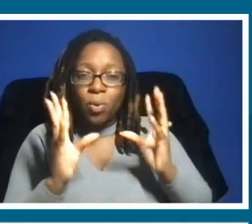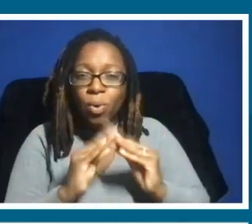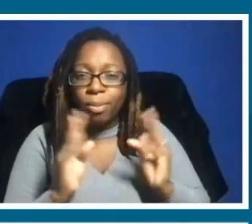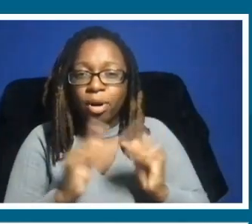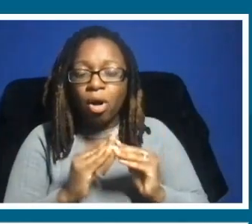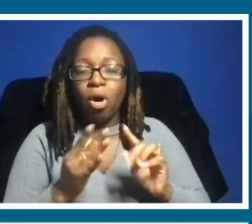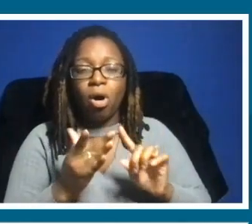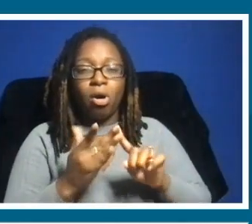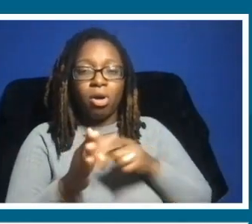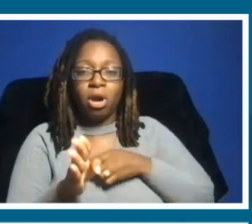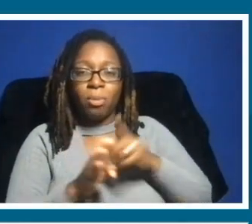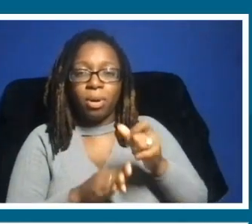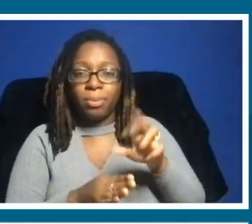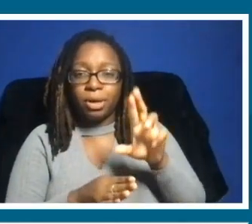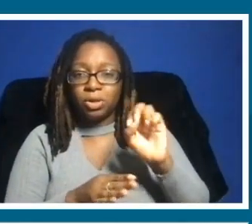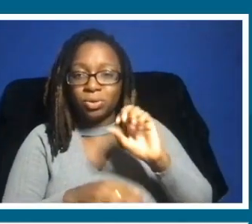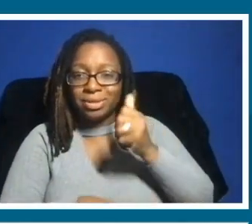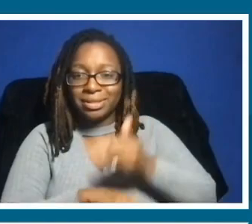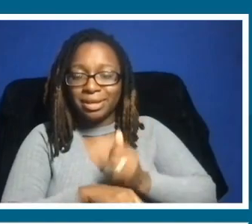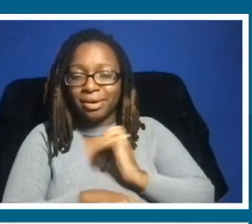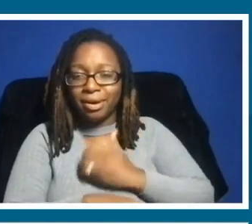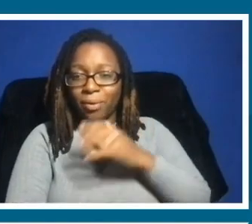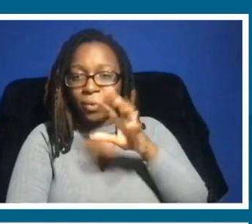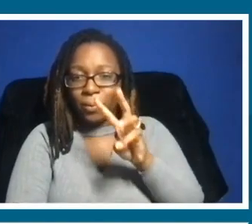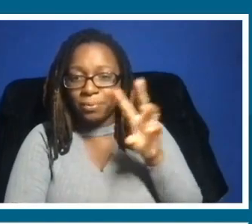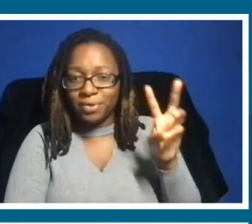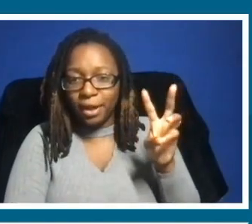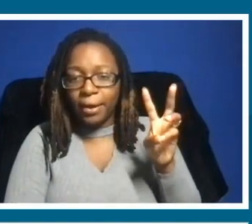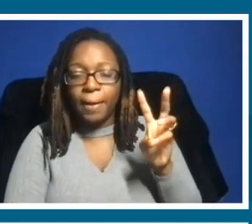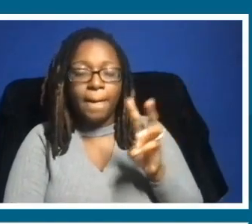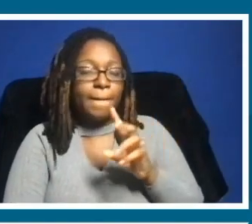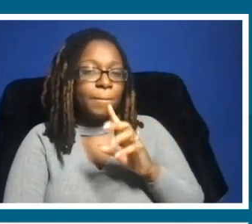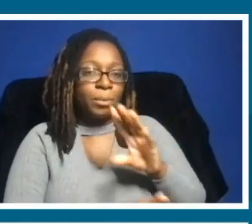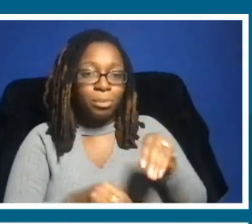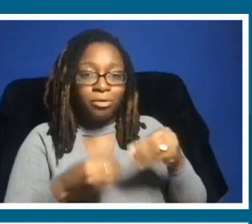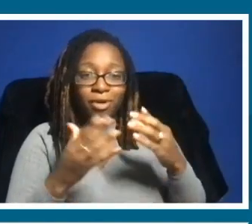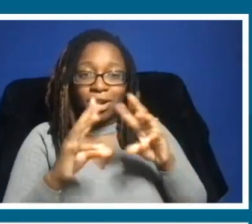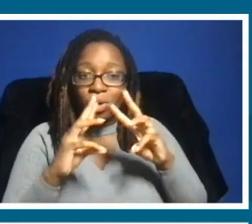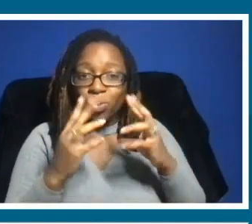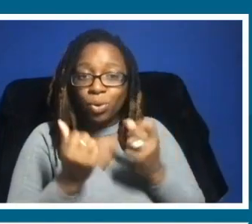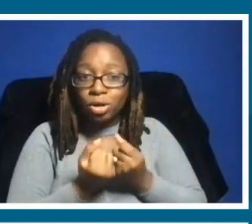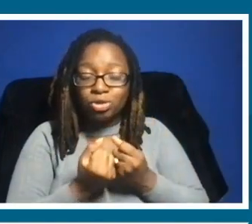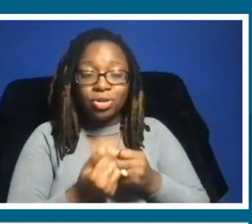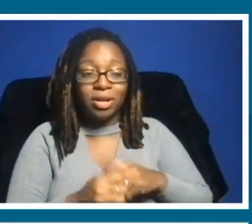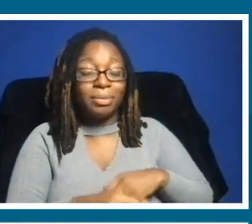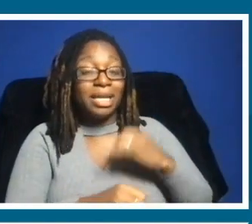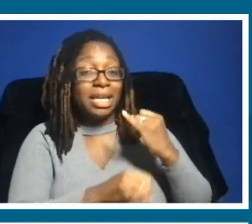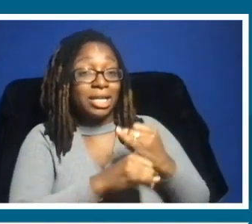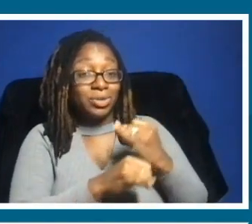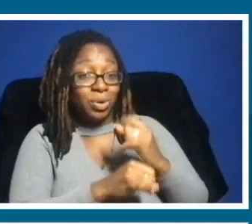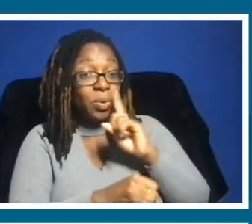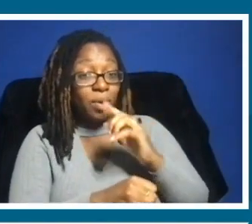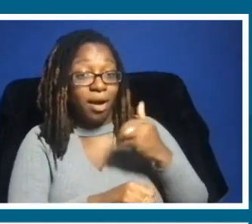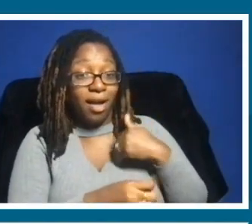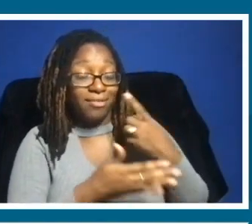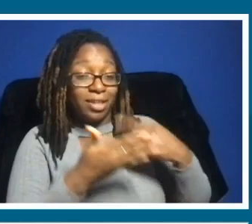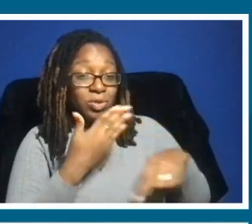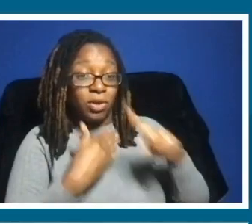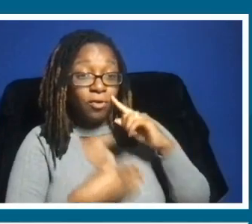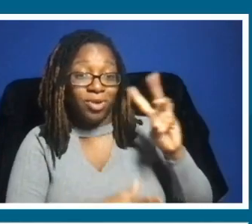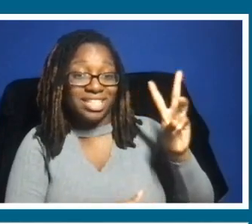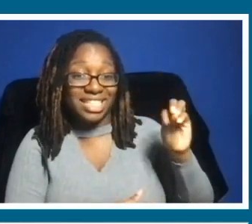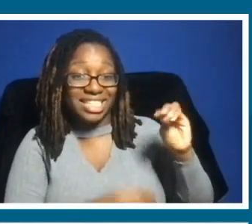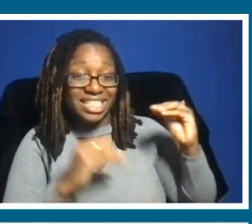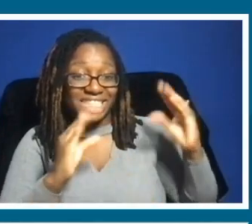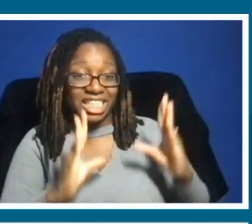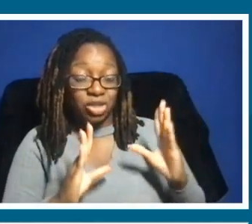primary source sets on our website and delivered workshops, institutes. I have one next week for 60 teachers coming from all over